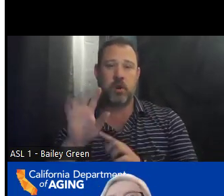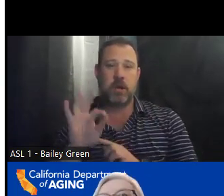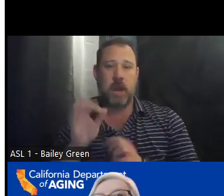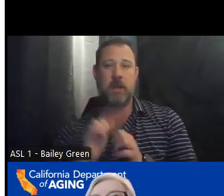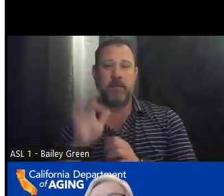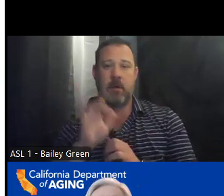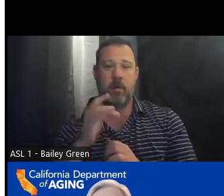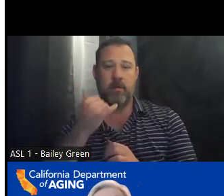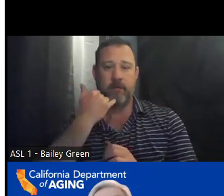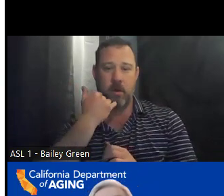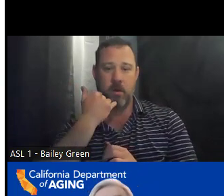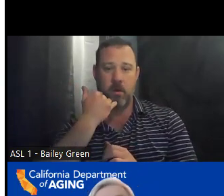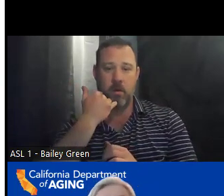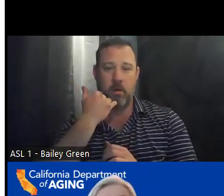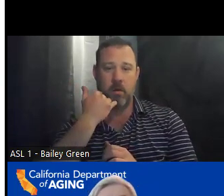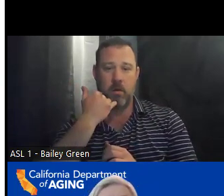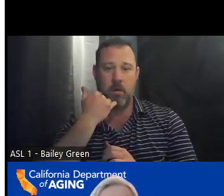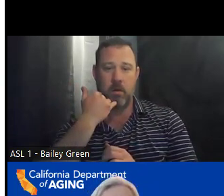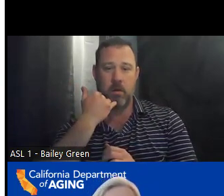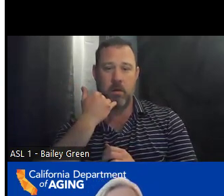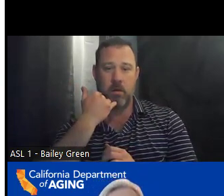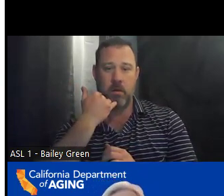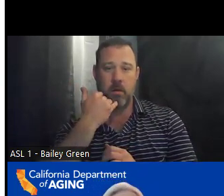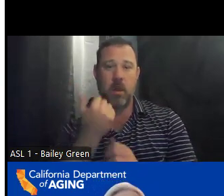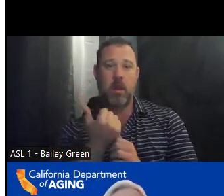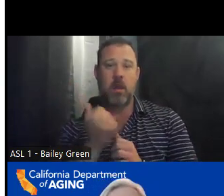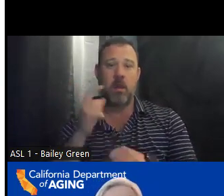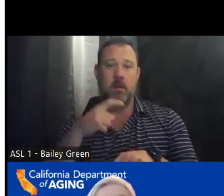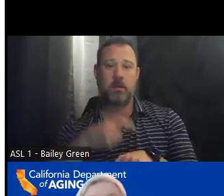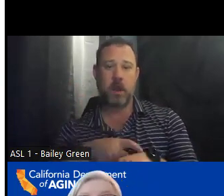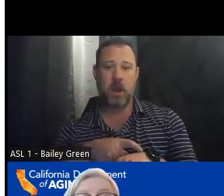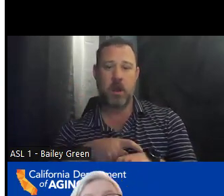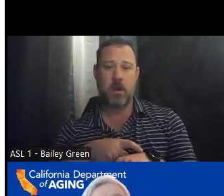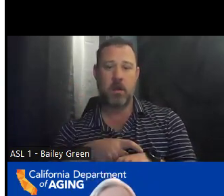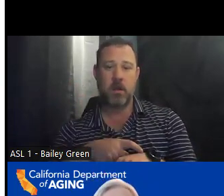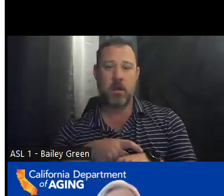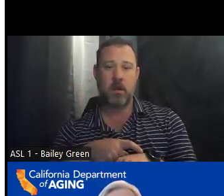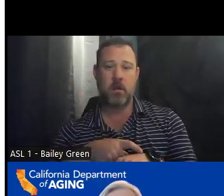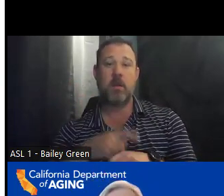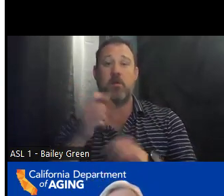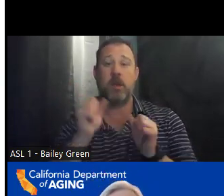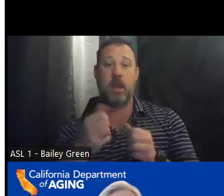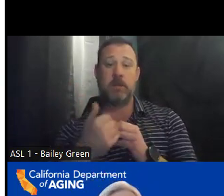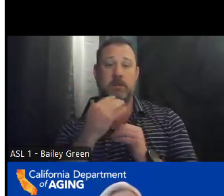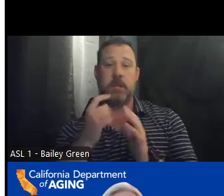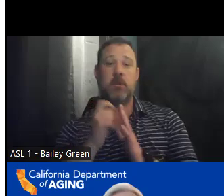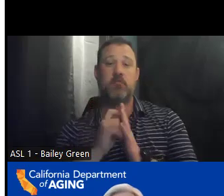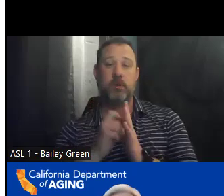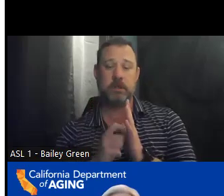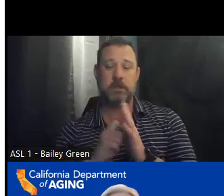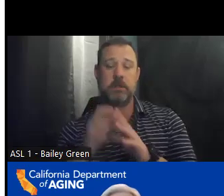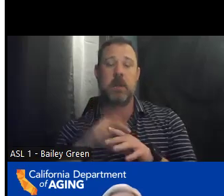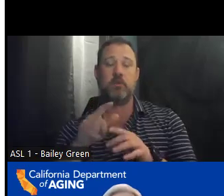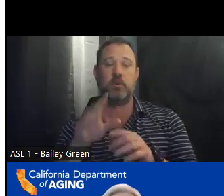phone. And of course, at any time, you can send a written comment to our Engage email